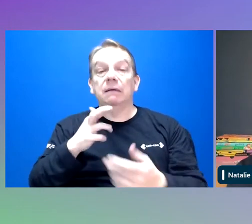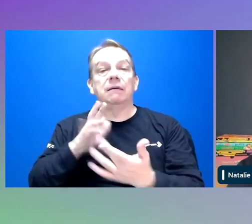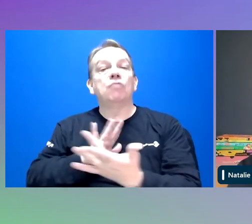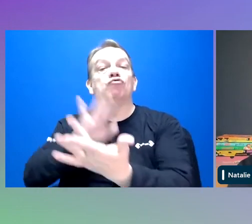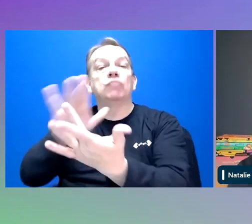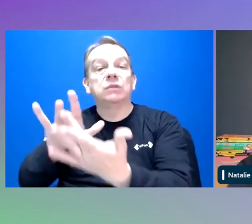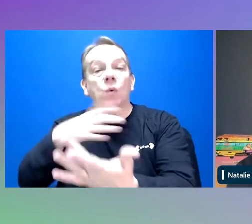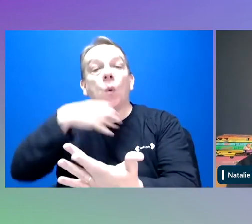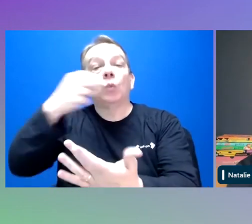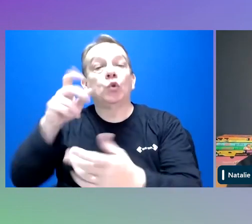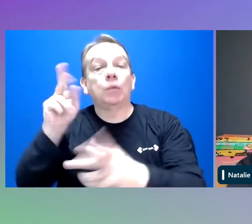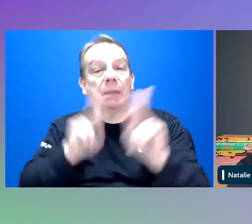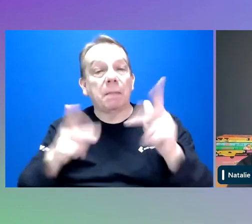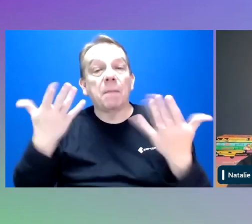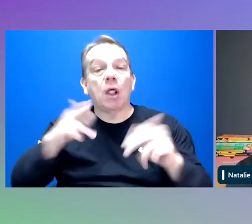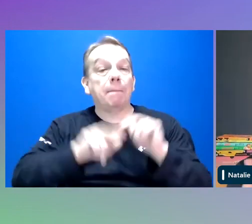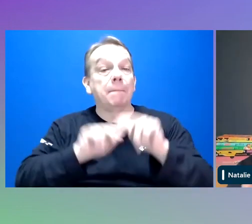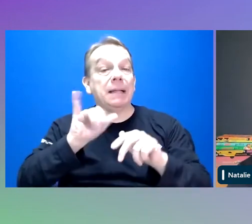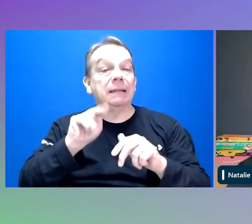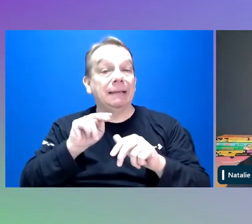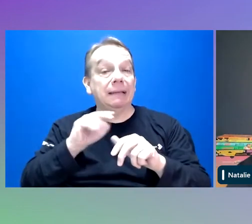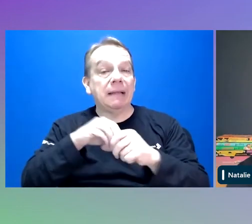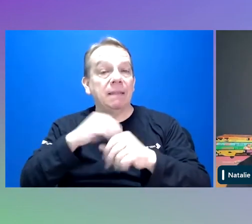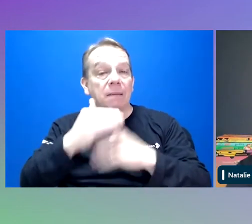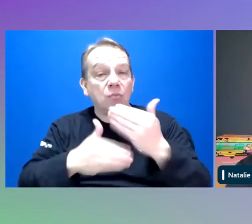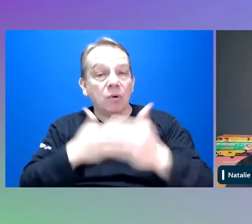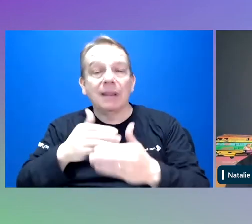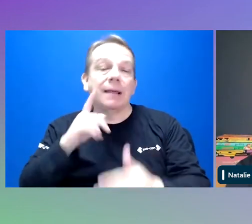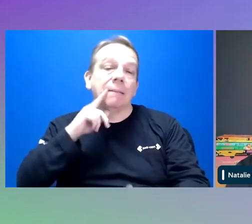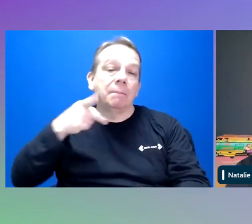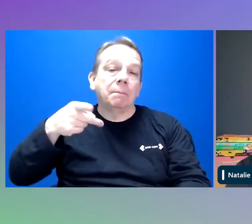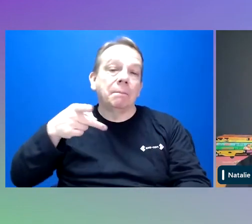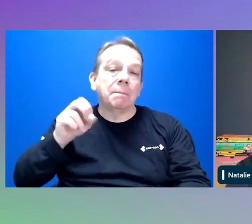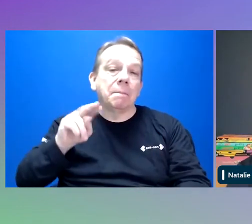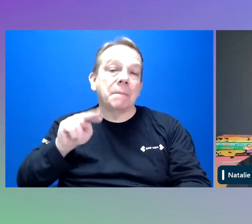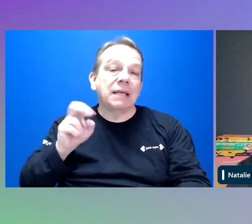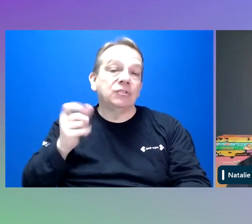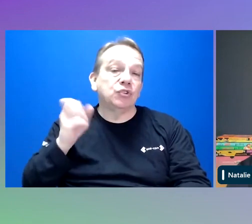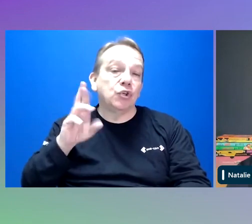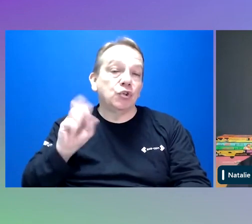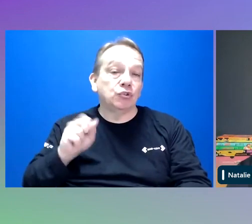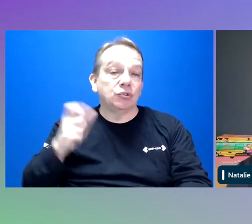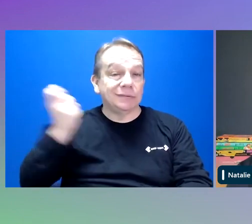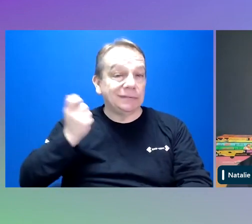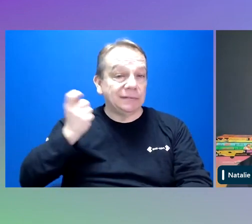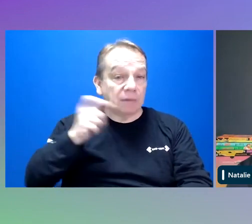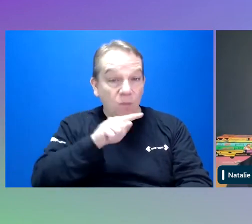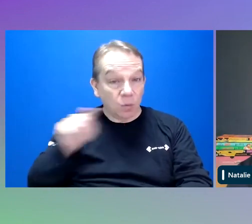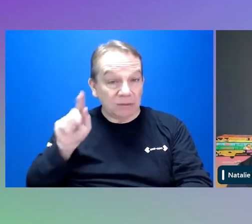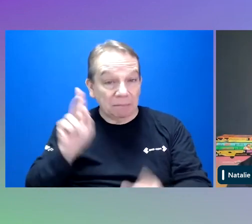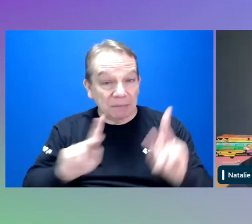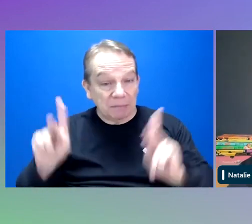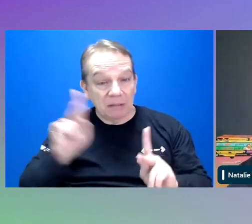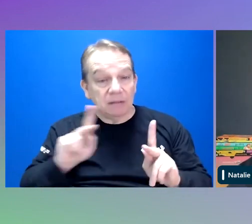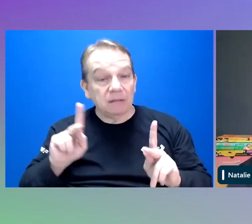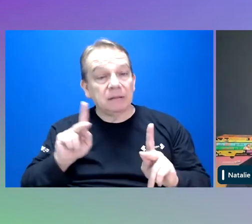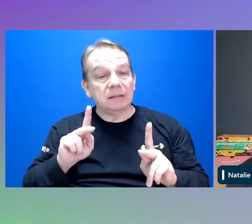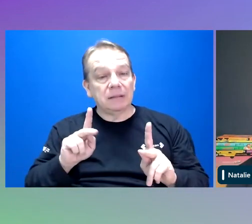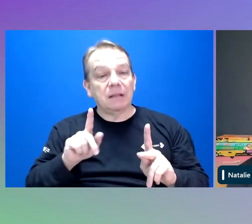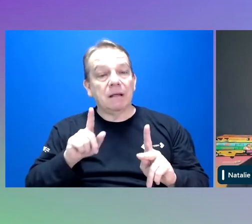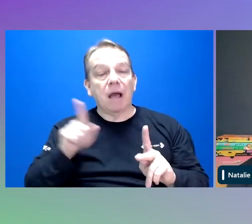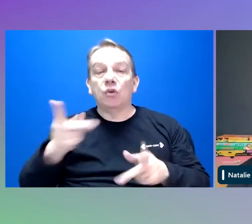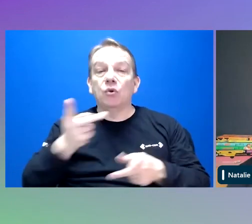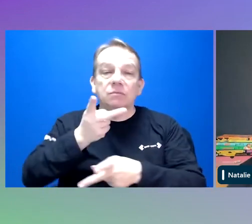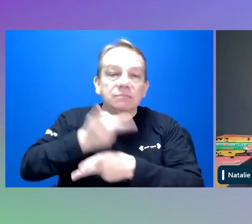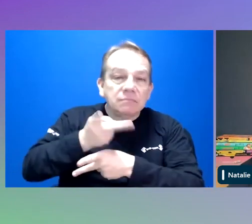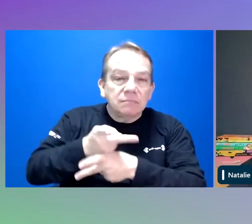built in due to your services, addressing pensioners. So he said, he guess a better question would be, are you tailoring that